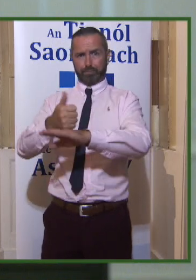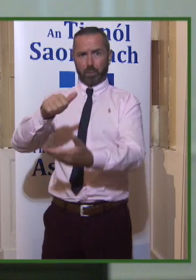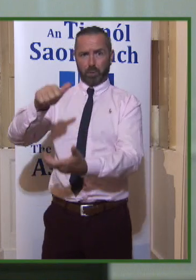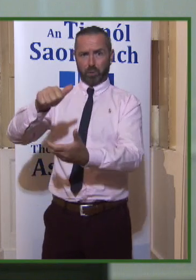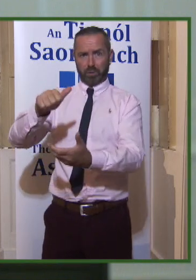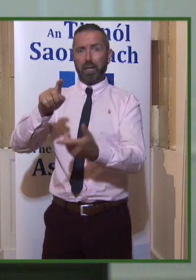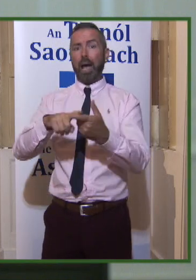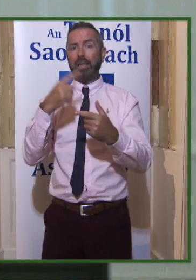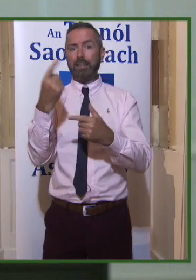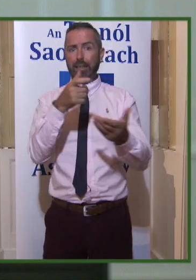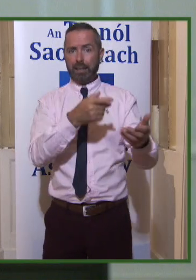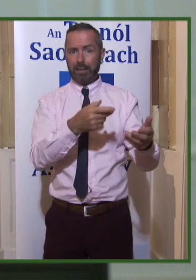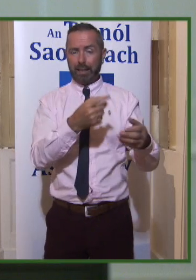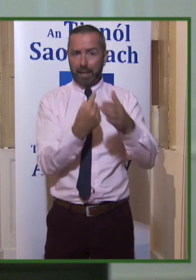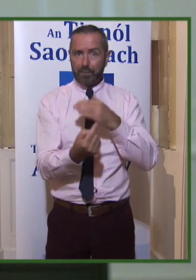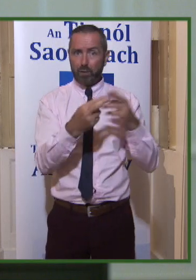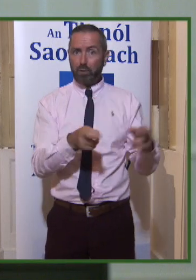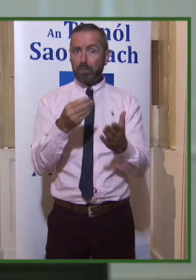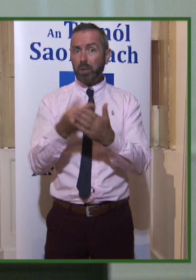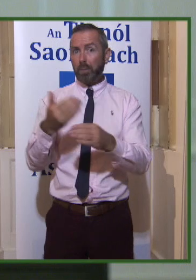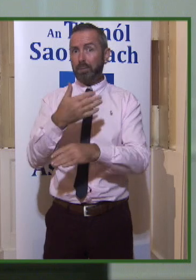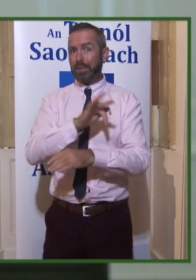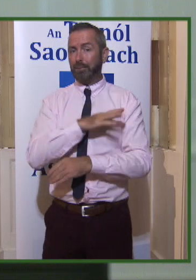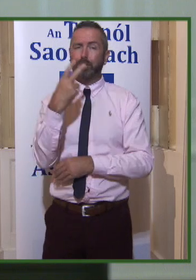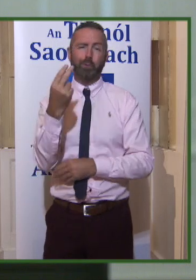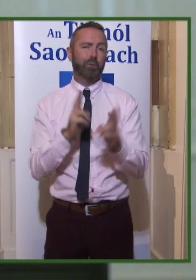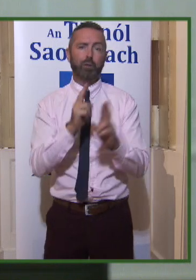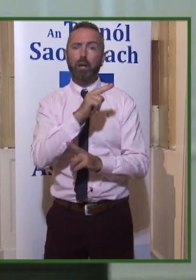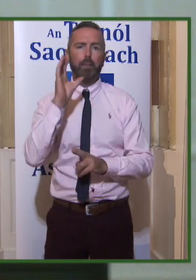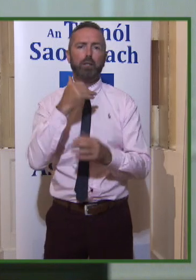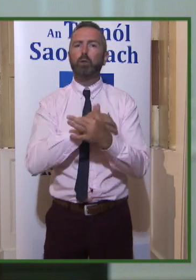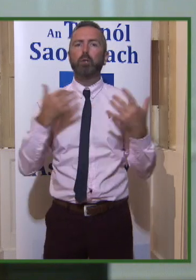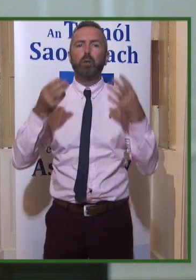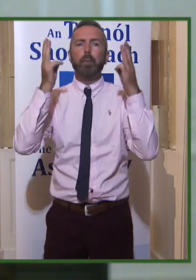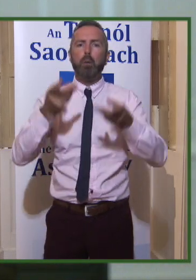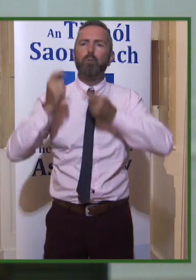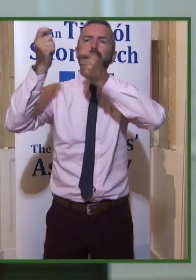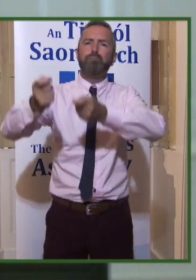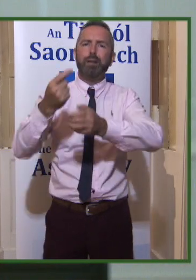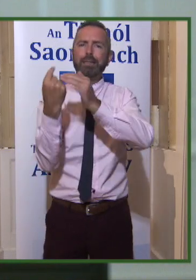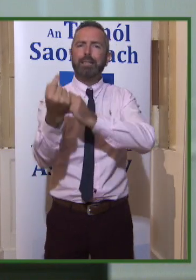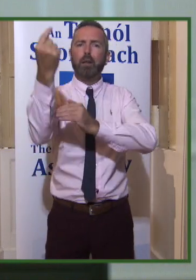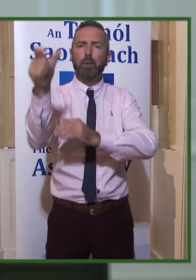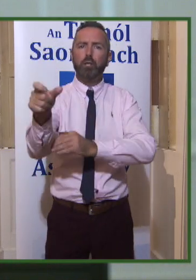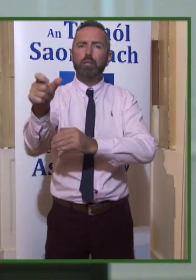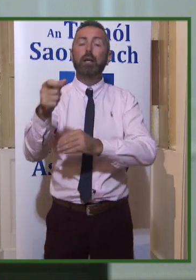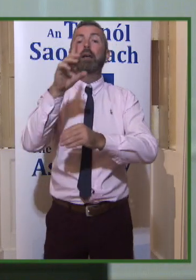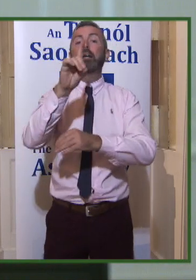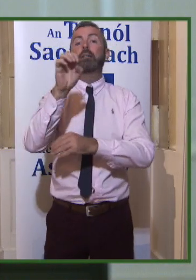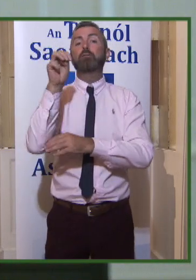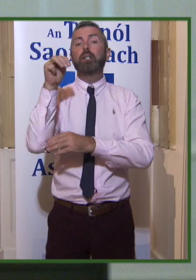money by themselves. That gives a great deal of power to a single office holder, so that it should be that the directly elected